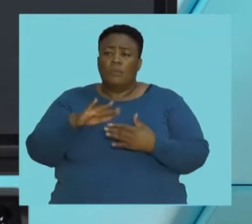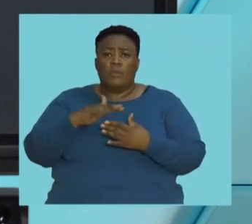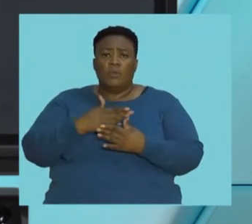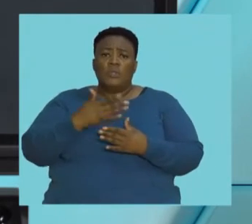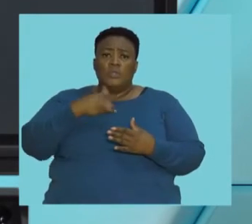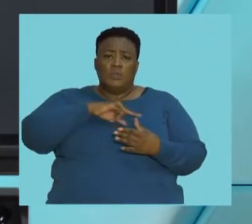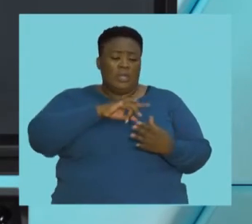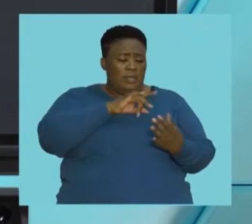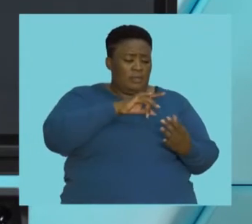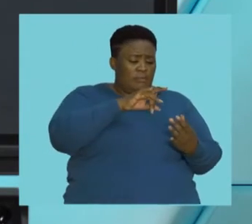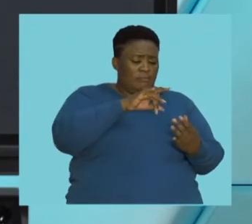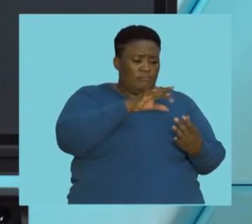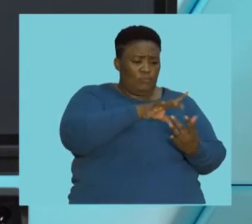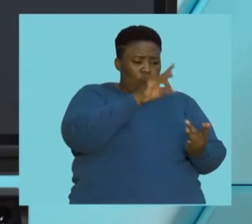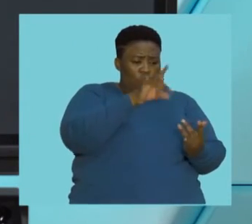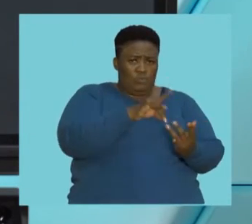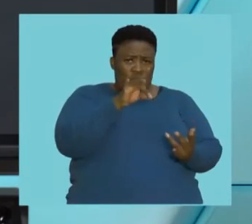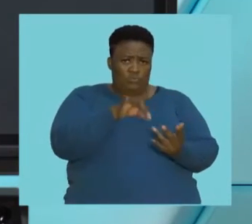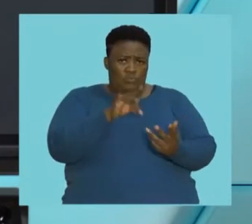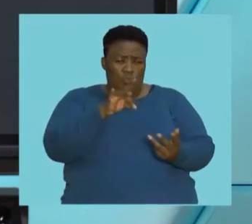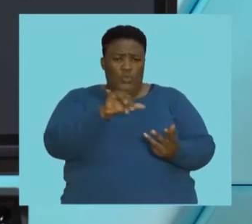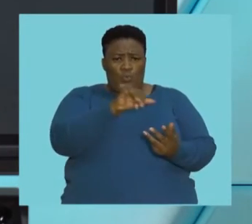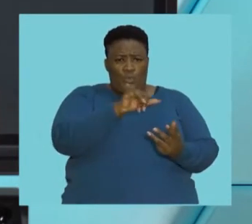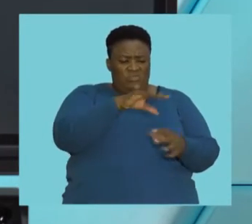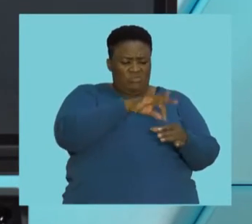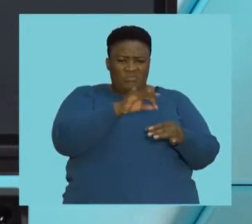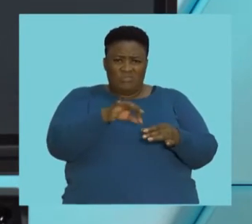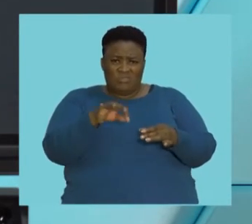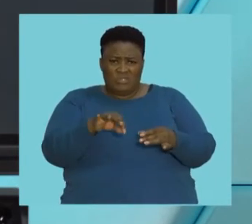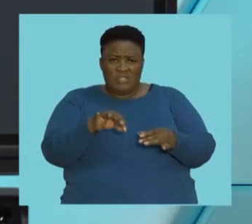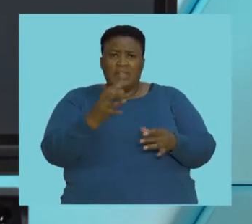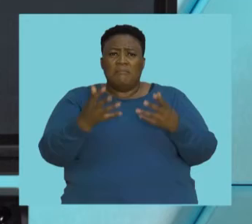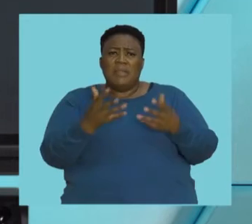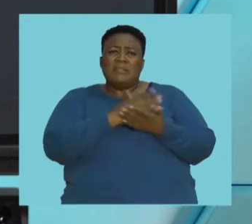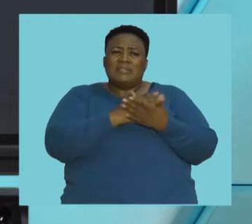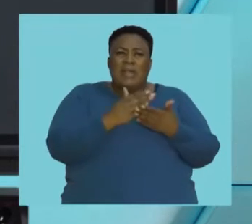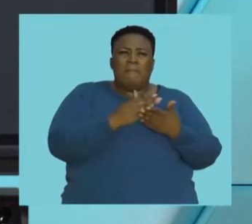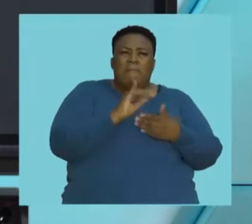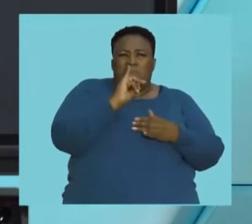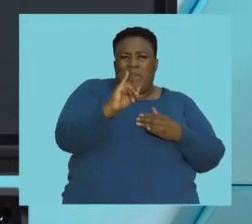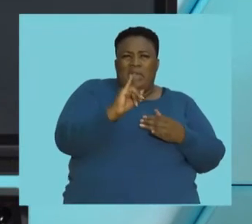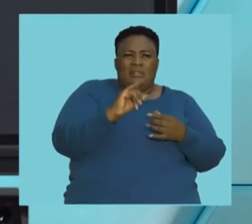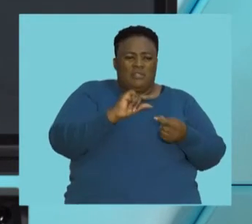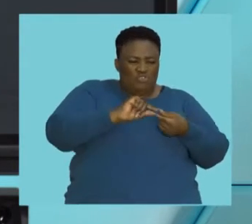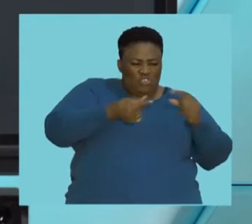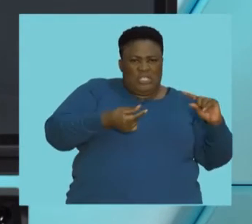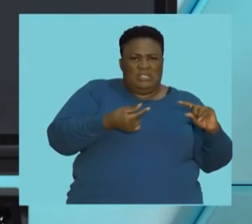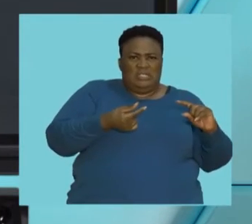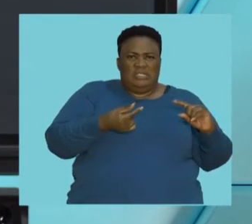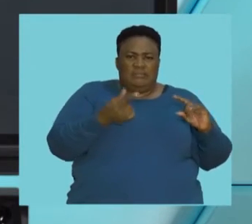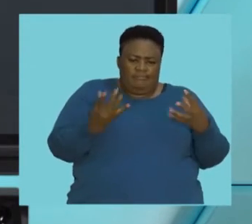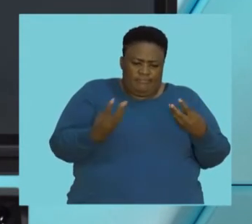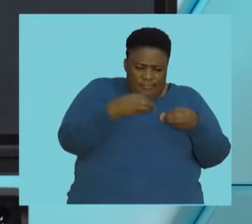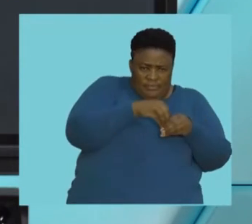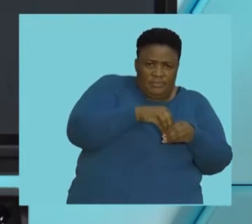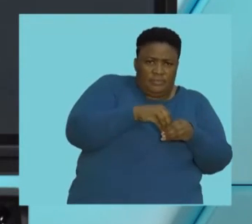of selective breeding, we might have incorporated some of the bad genes or the recessive genes, and